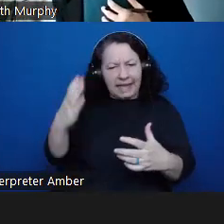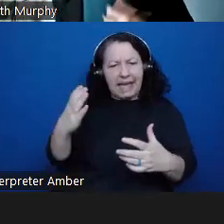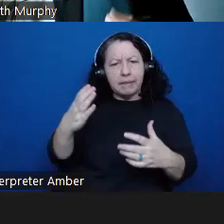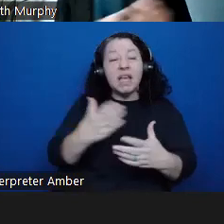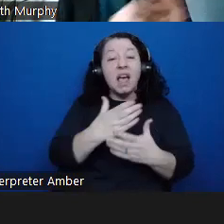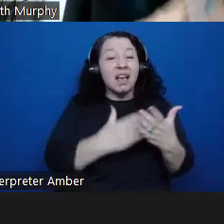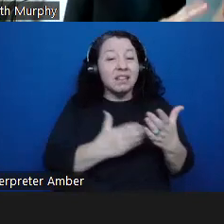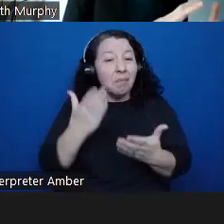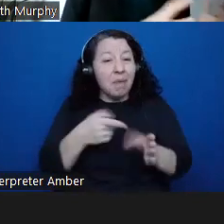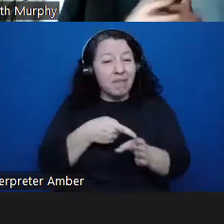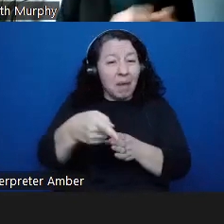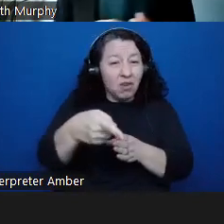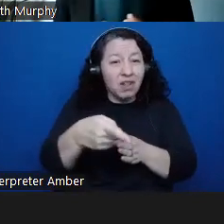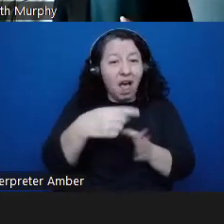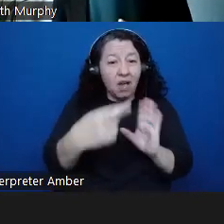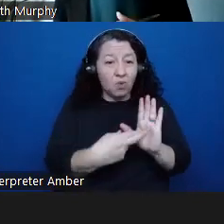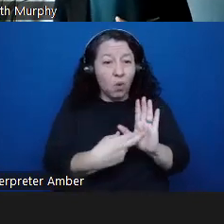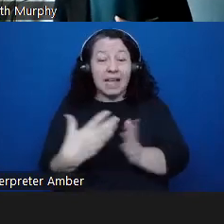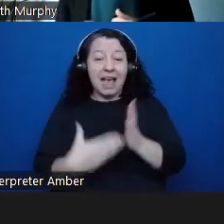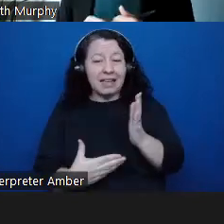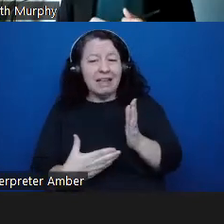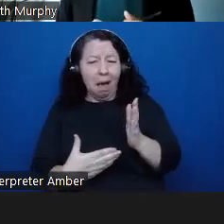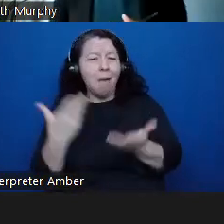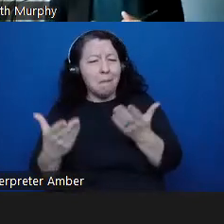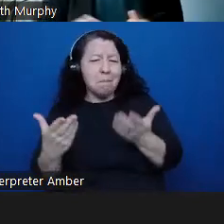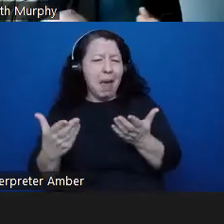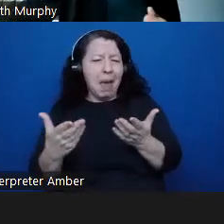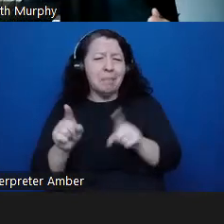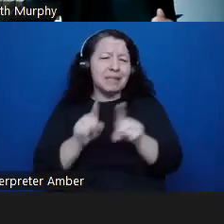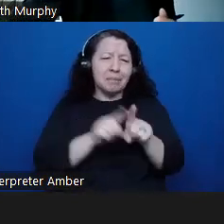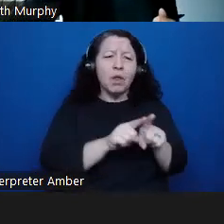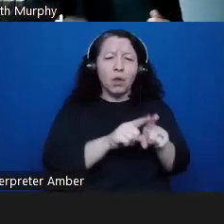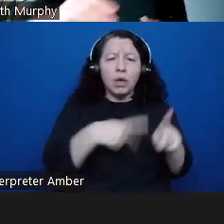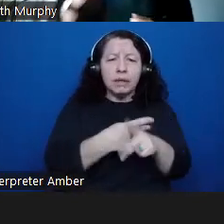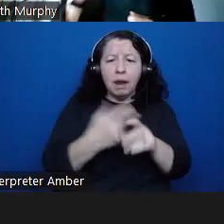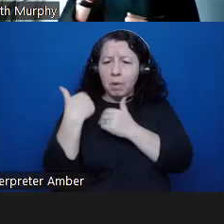specialized roles, and some workers which might have had similar responsibilities.